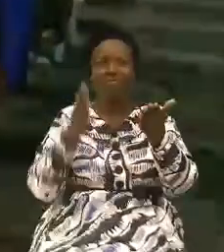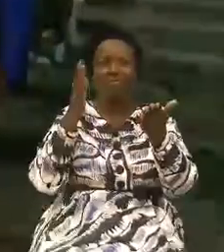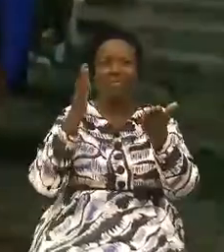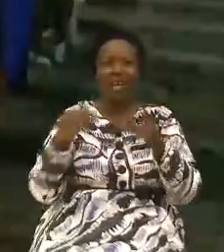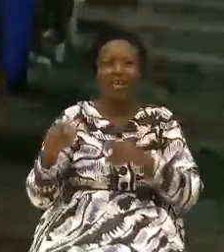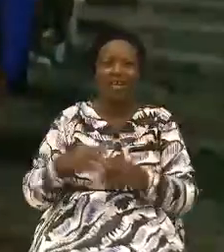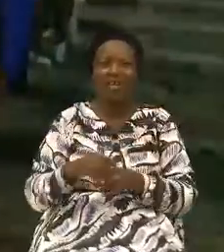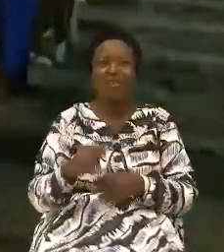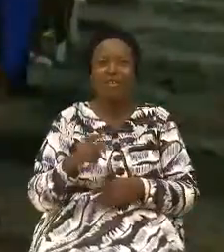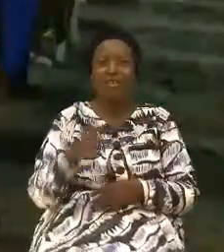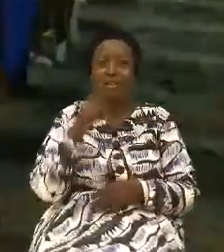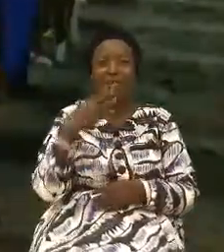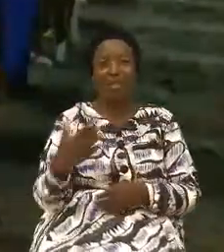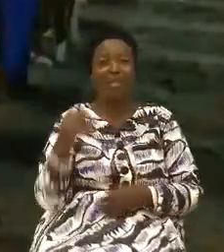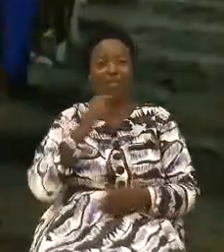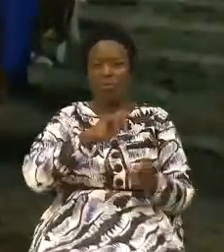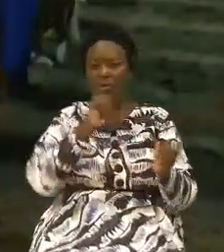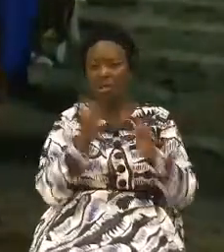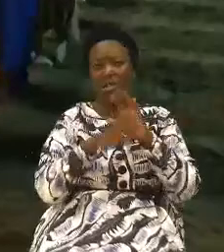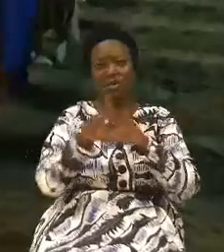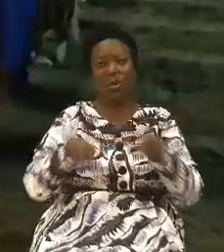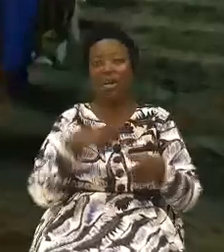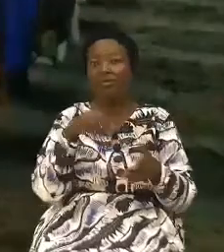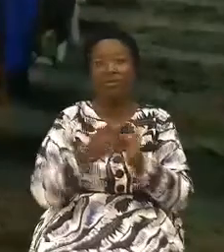Things are going to change in your life.